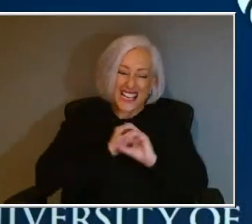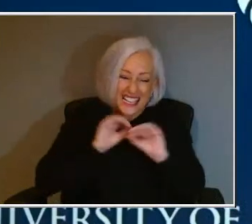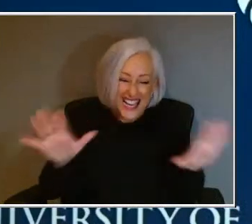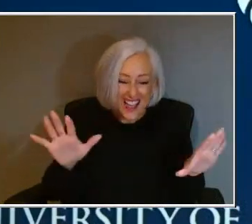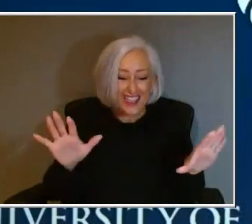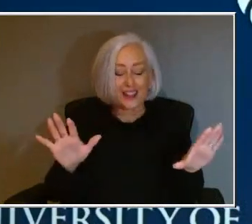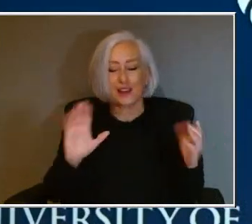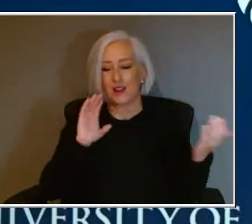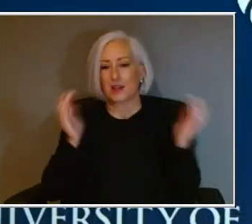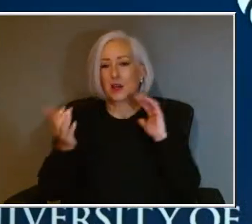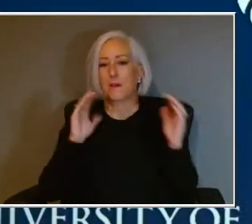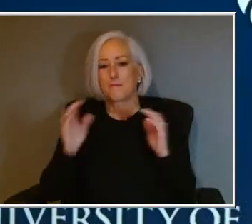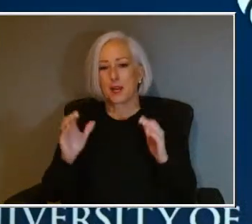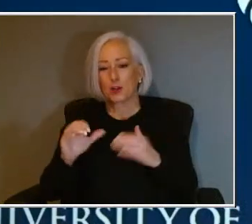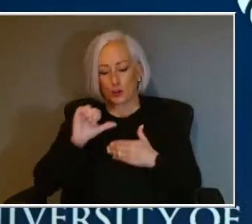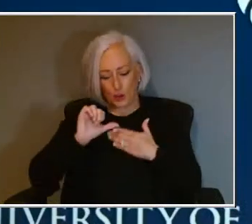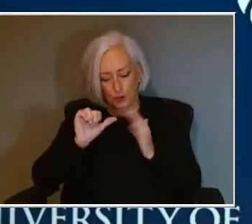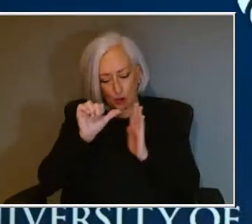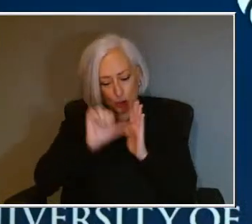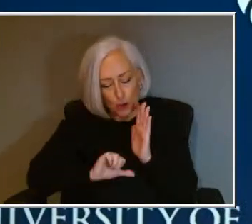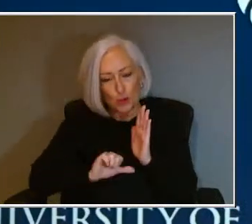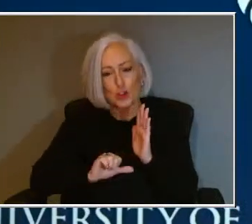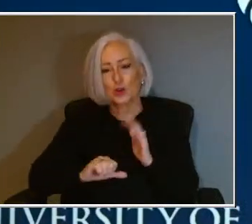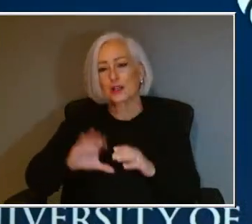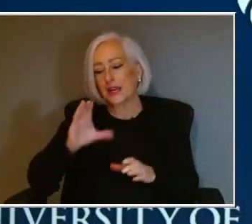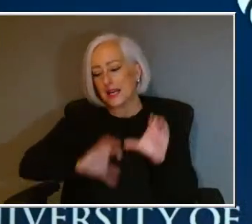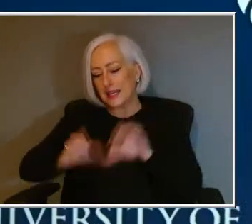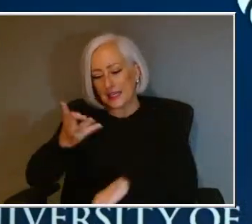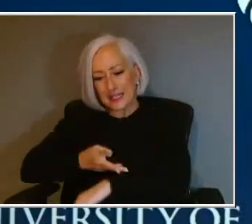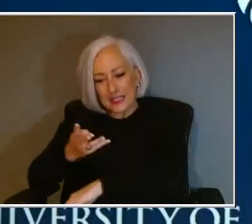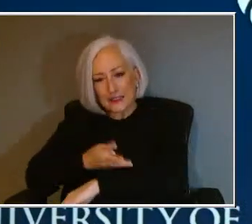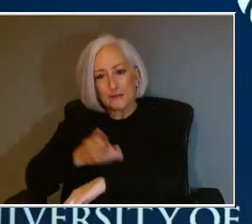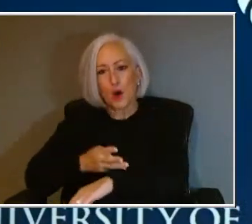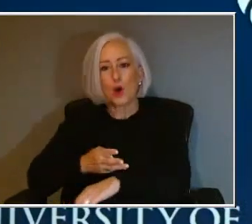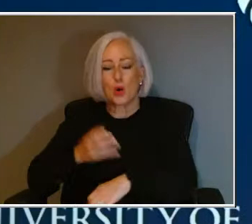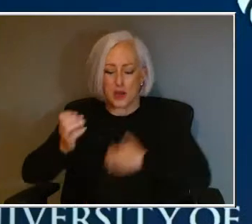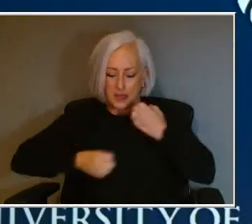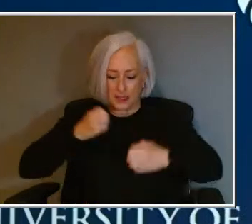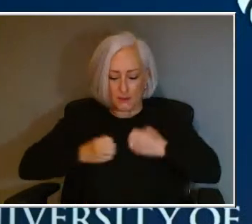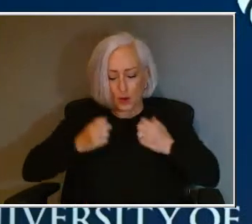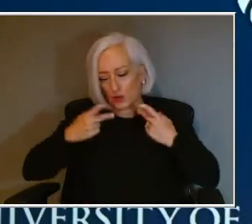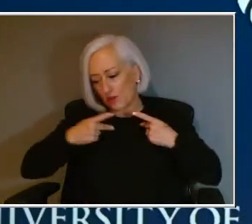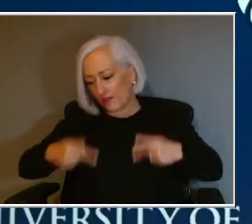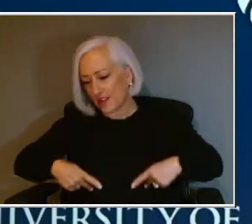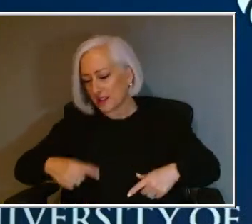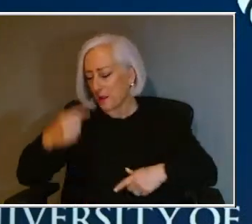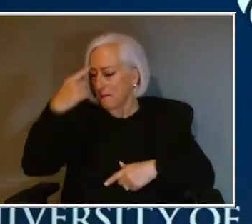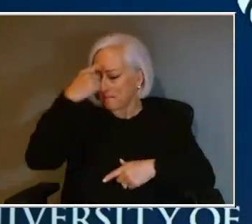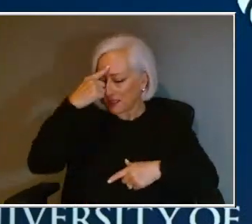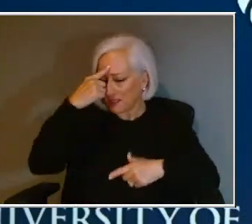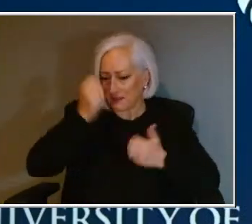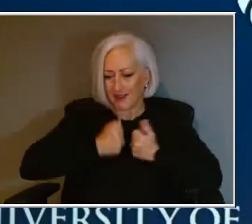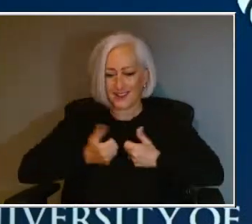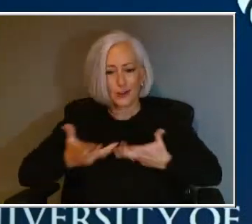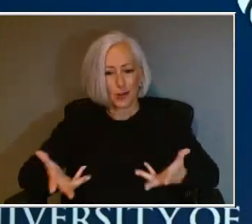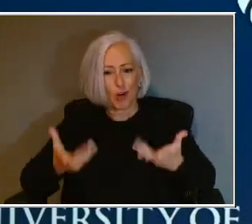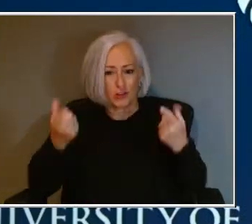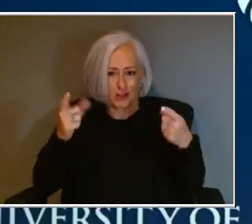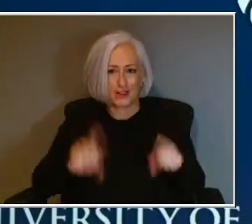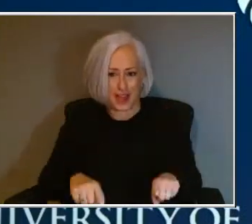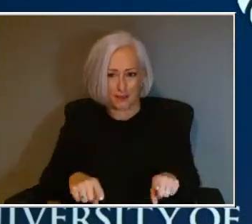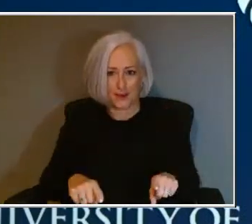surgery. And of course, it's nothing in front of the emotional, physical, mental turmoil the diagnosis of